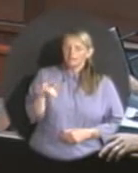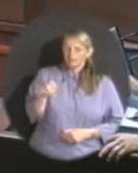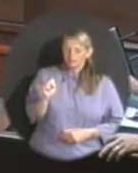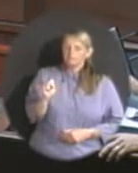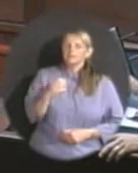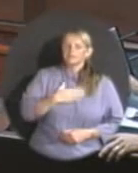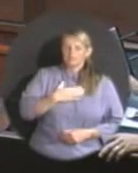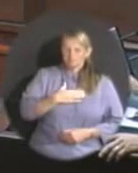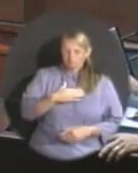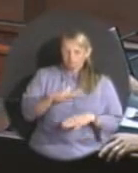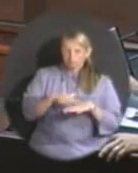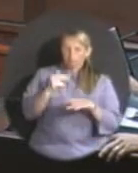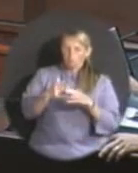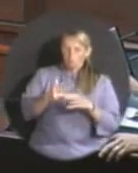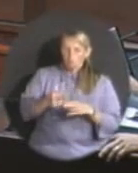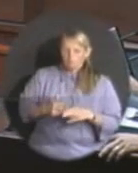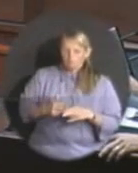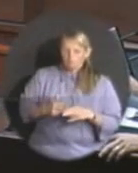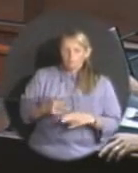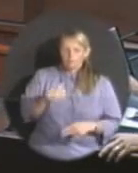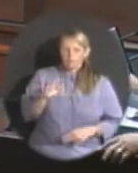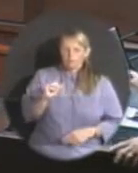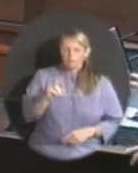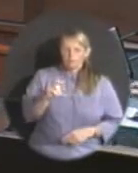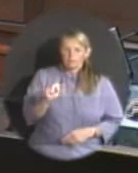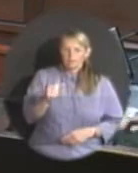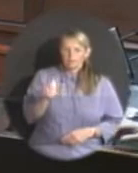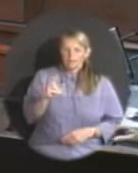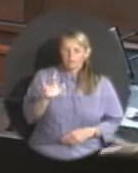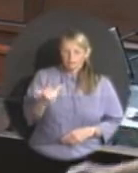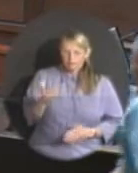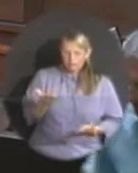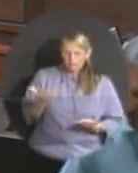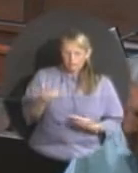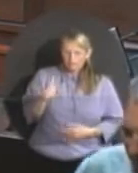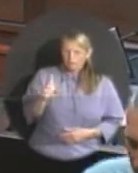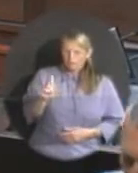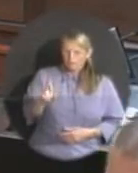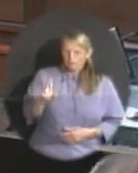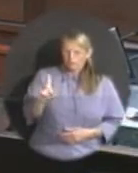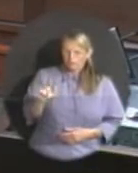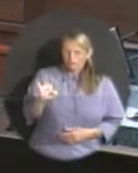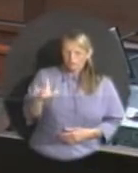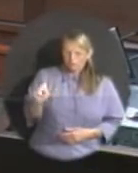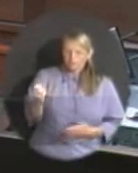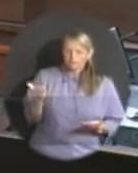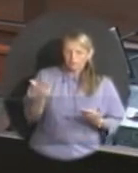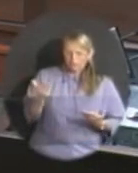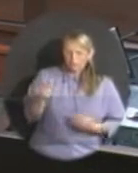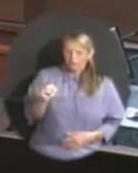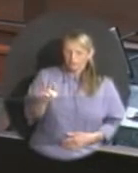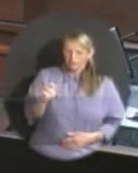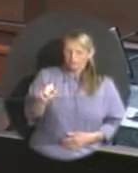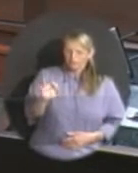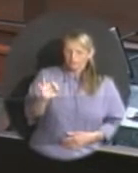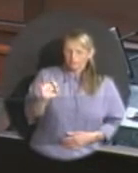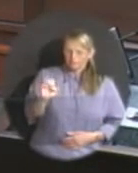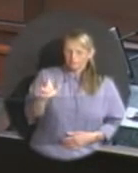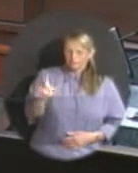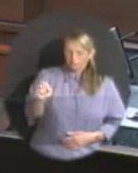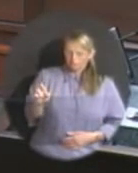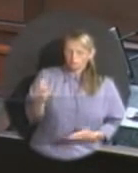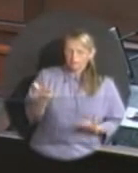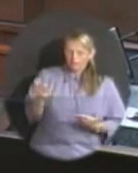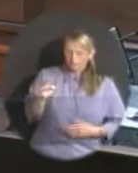roll? Yes. Ms. Ashley? Here. Dr. Daniels? Here. Mrs. Felter? Here. Mrs. Martin?